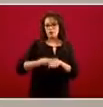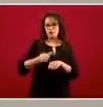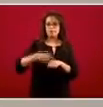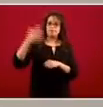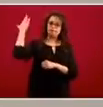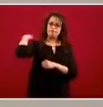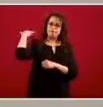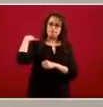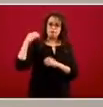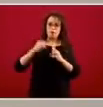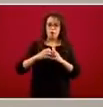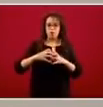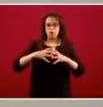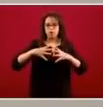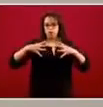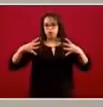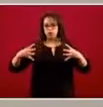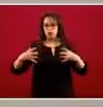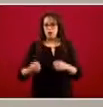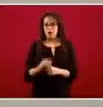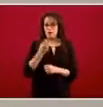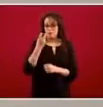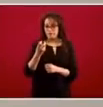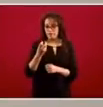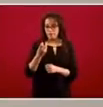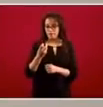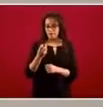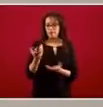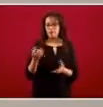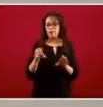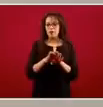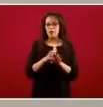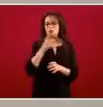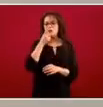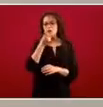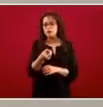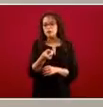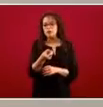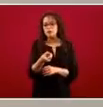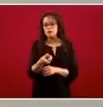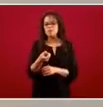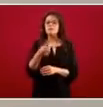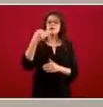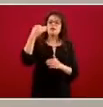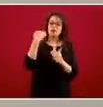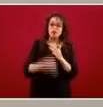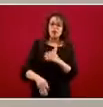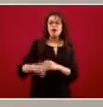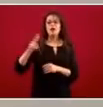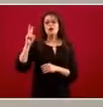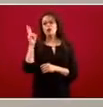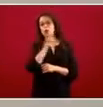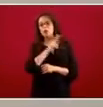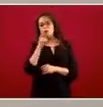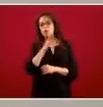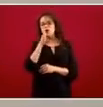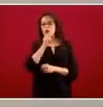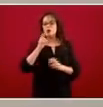to pulmonary tissue damage, and this could also be clinically expressed